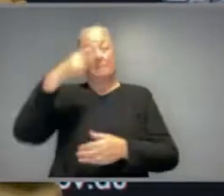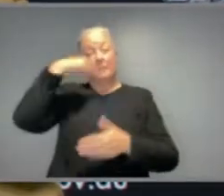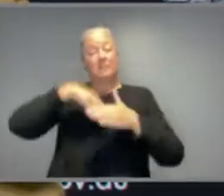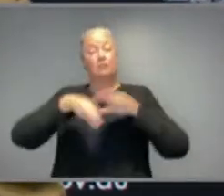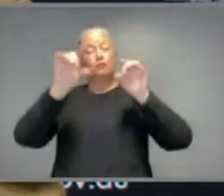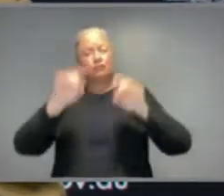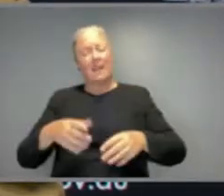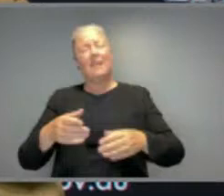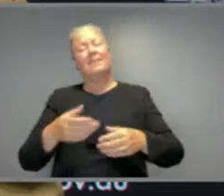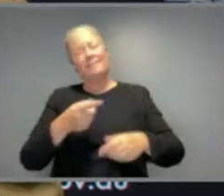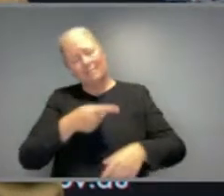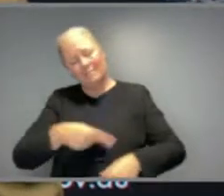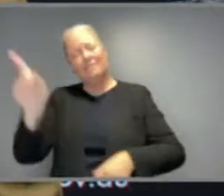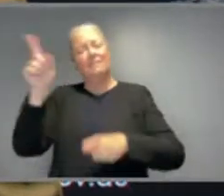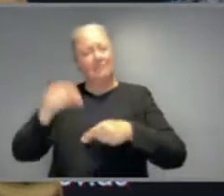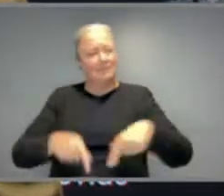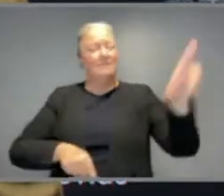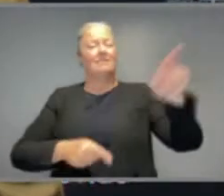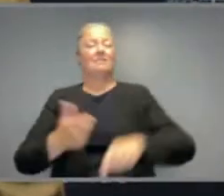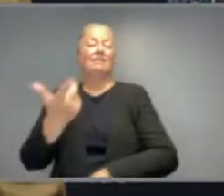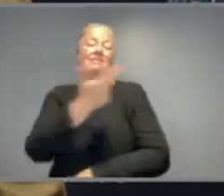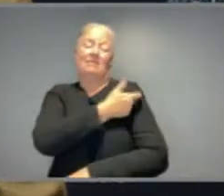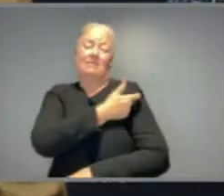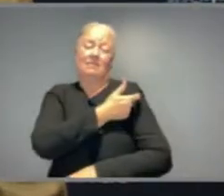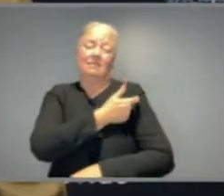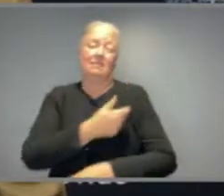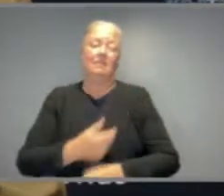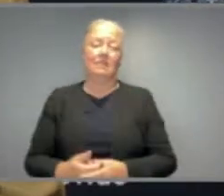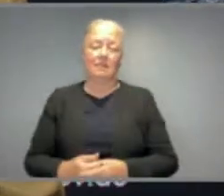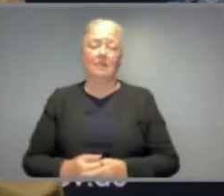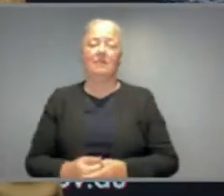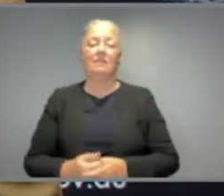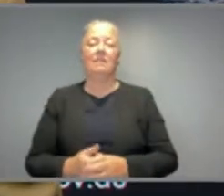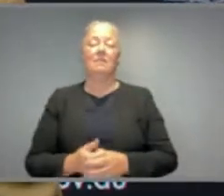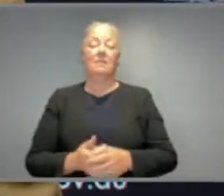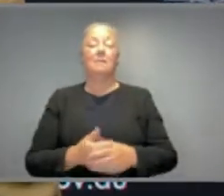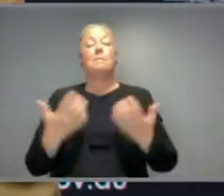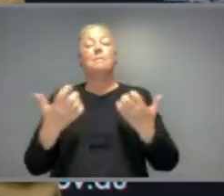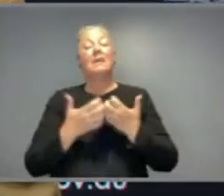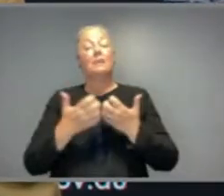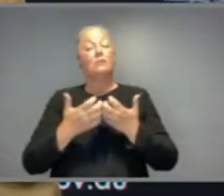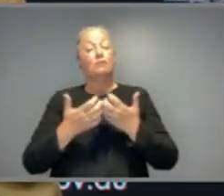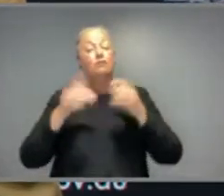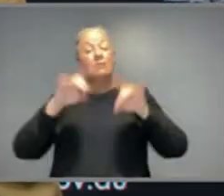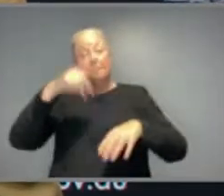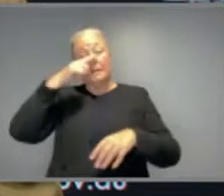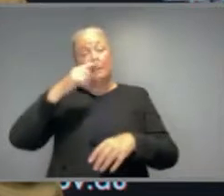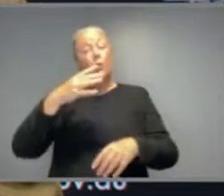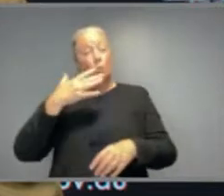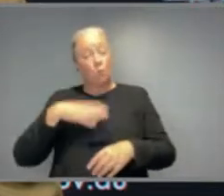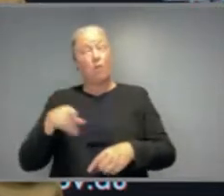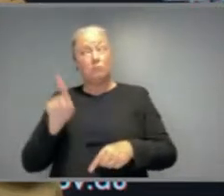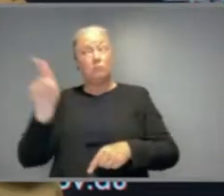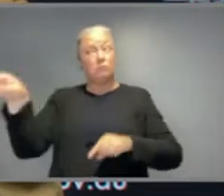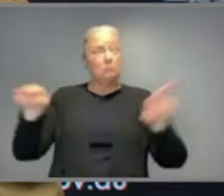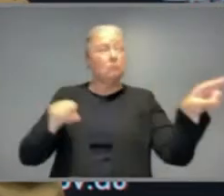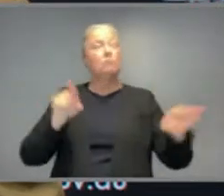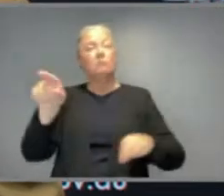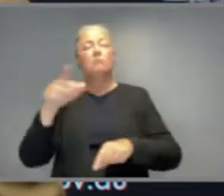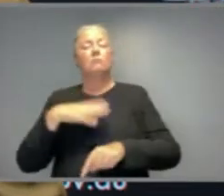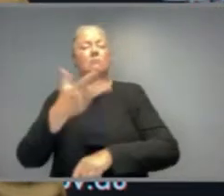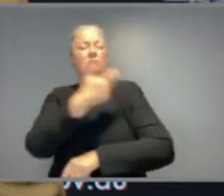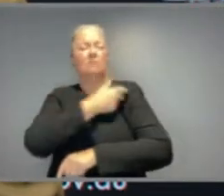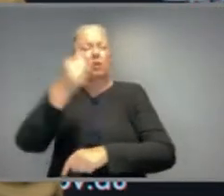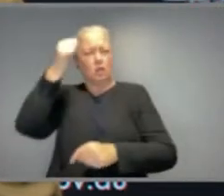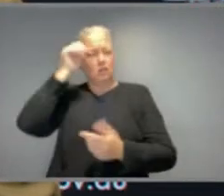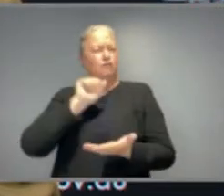got really strong signs that the vast majority of Australians intend to come forward to get vaccinated because it's the right thing to do. And